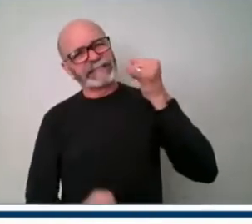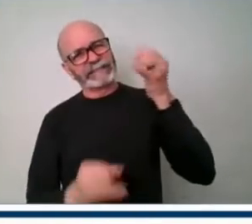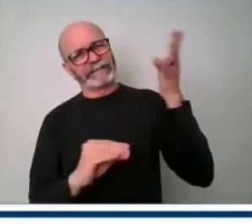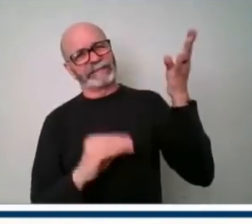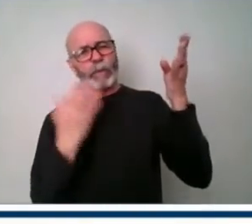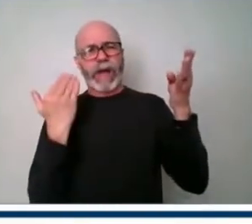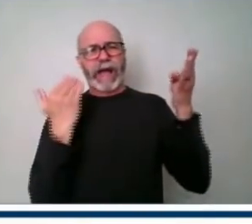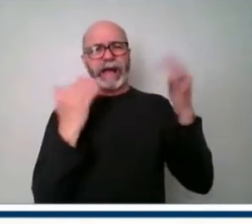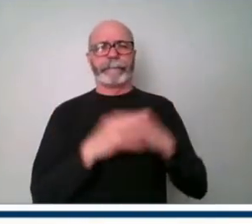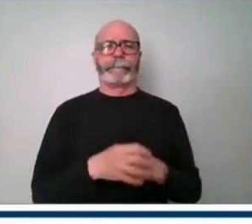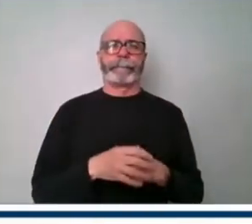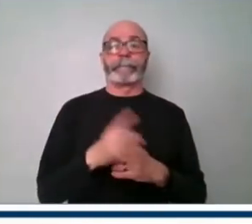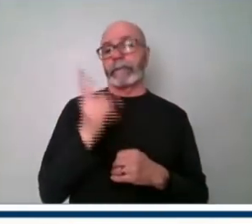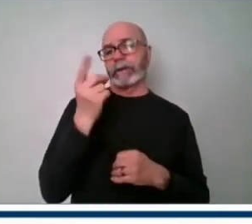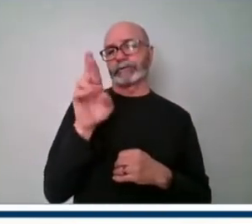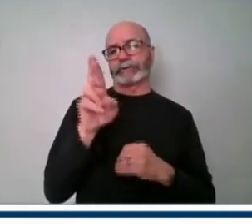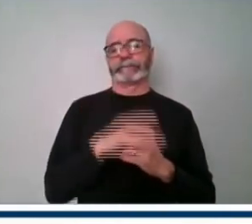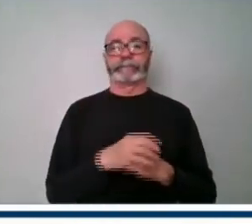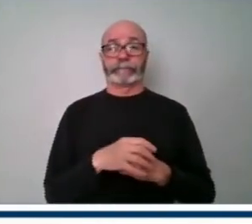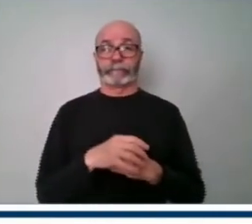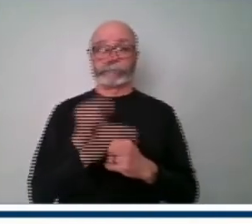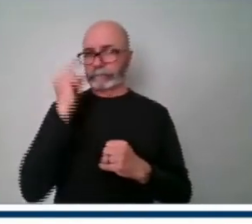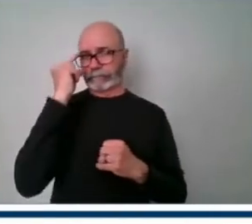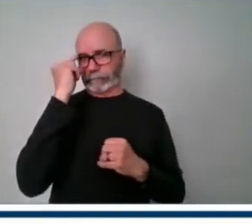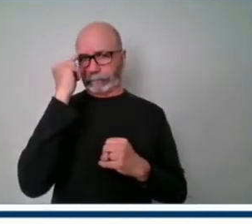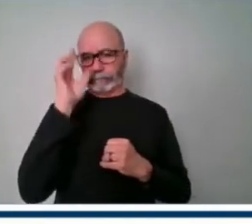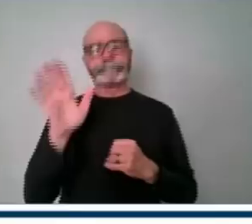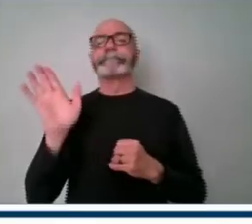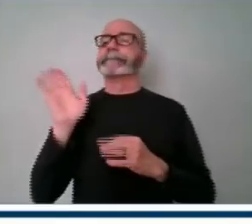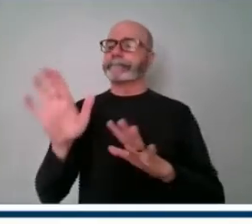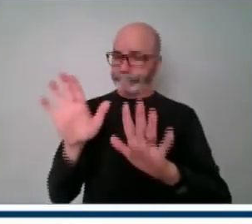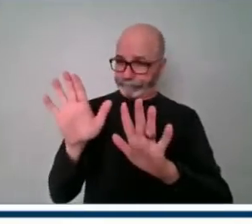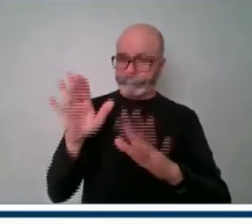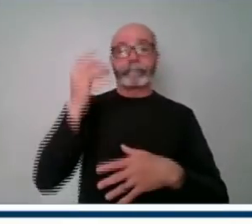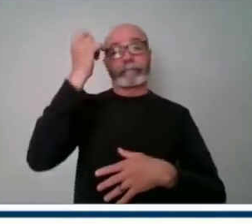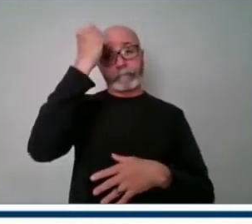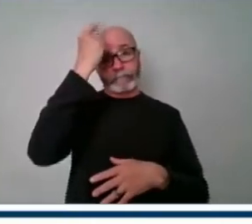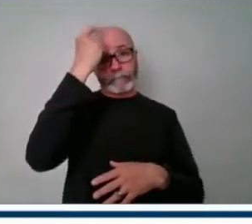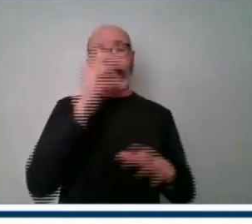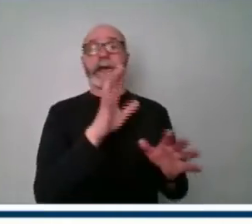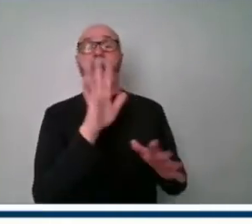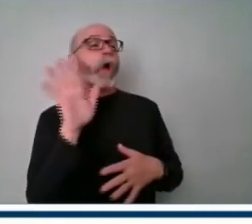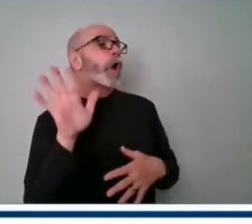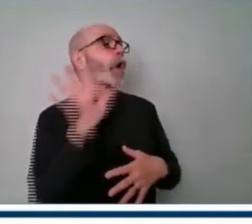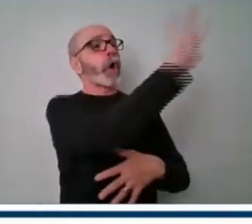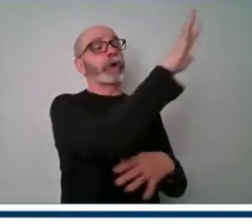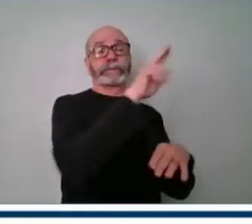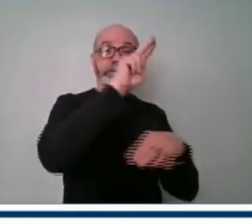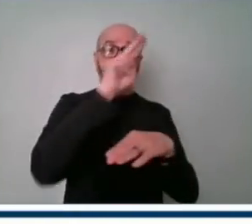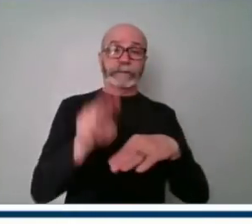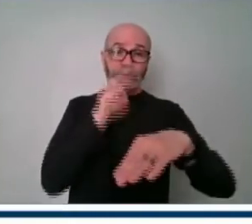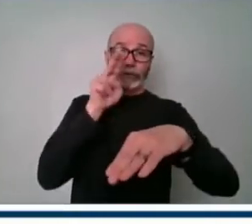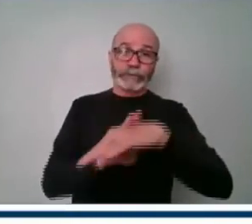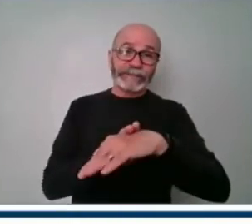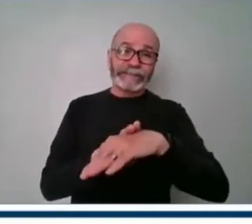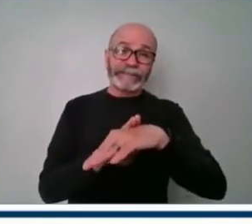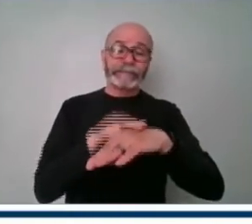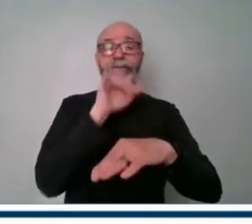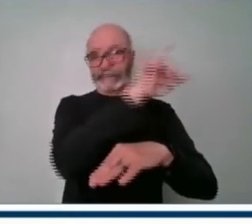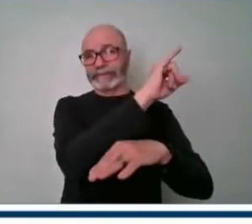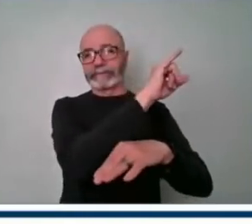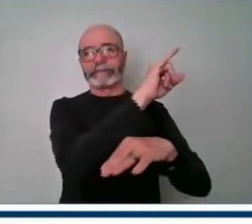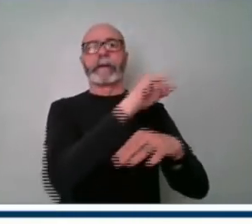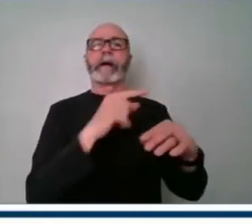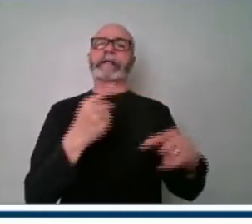that when the NACI recommendation was that people should get their second dose of vaccine 21 to 28 days after